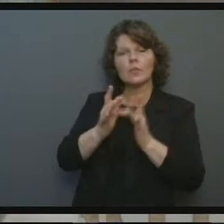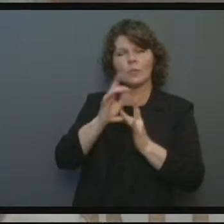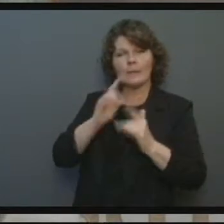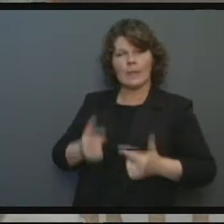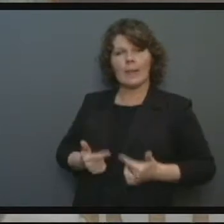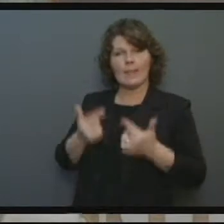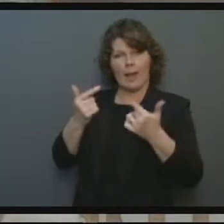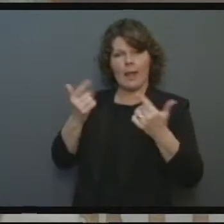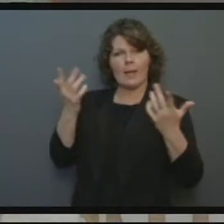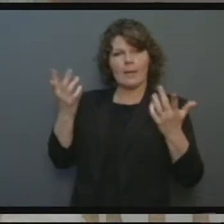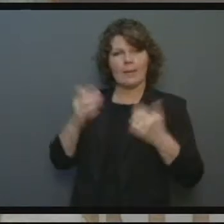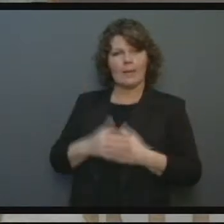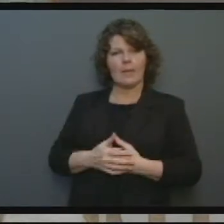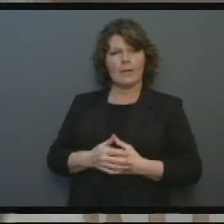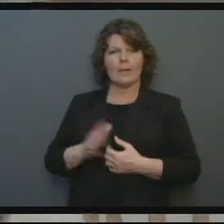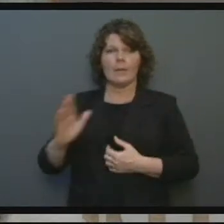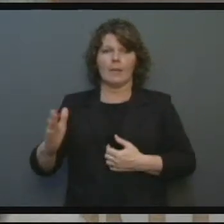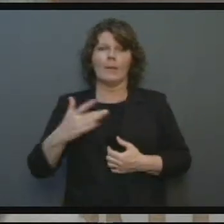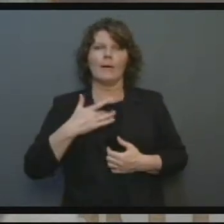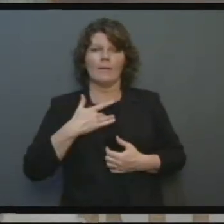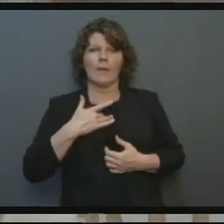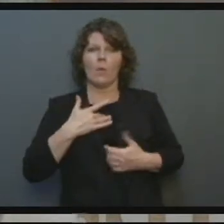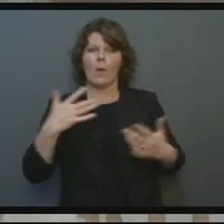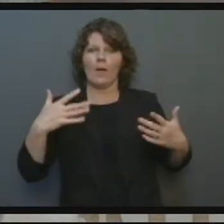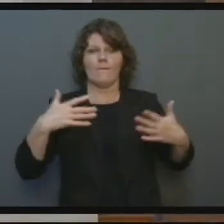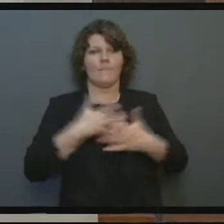alive. And their response is fear.